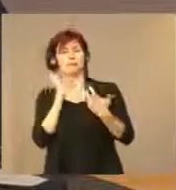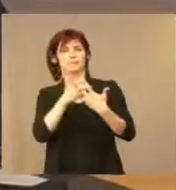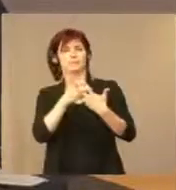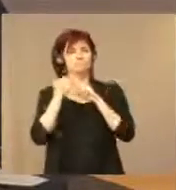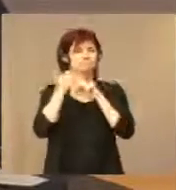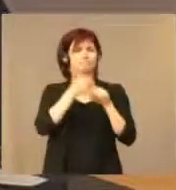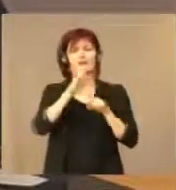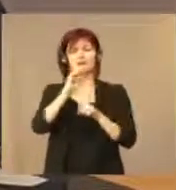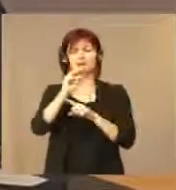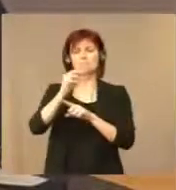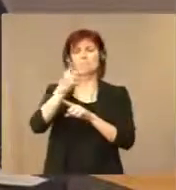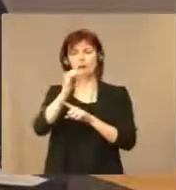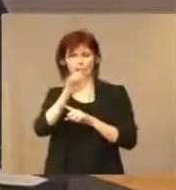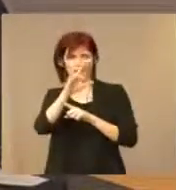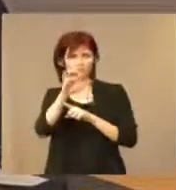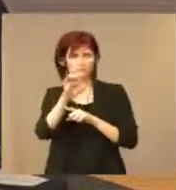them.